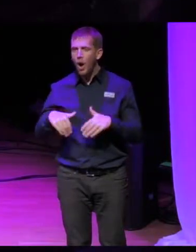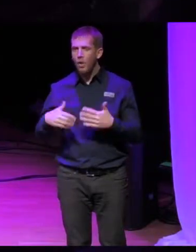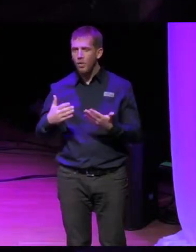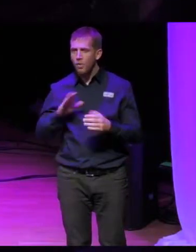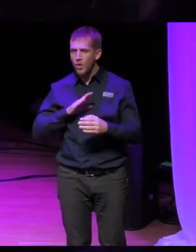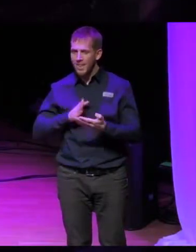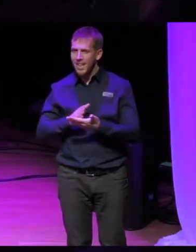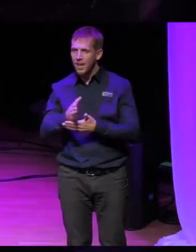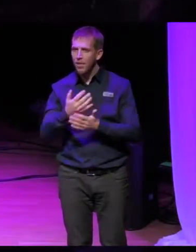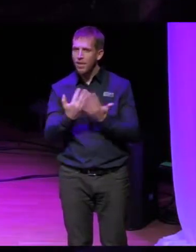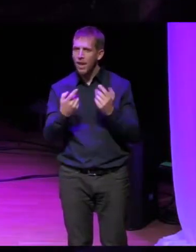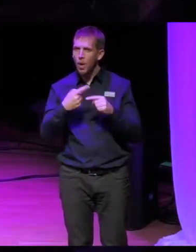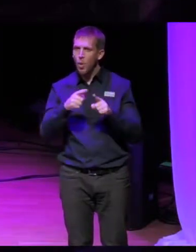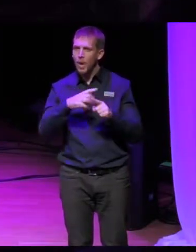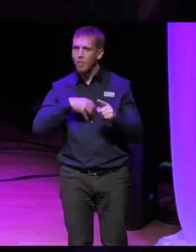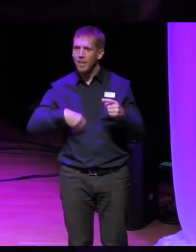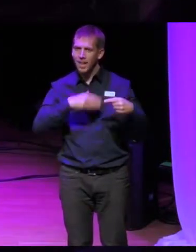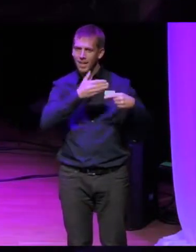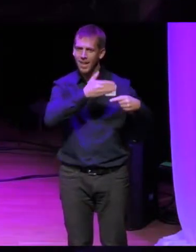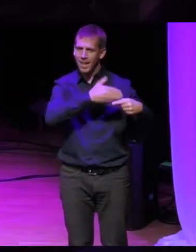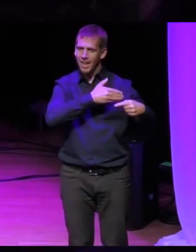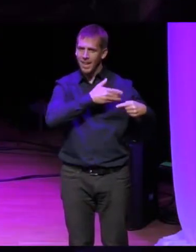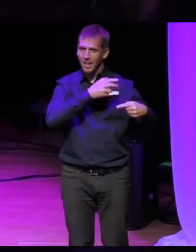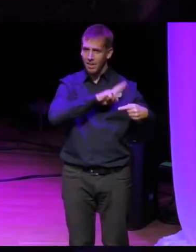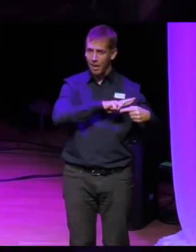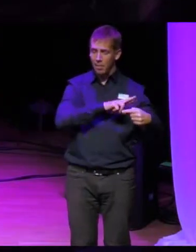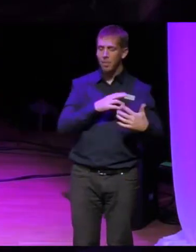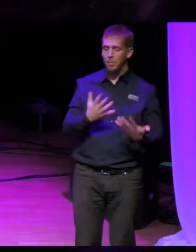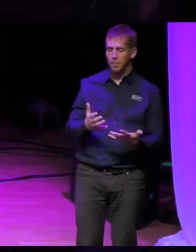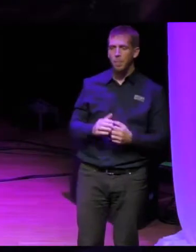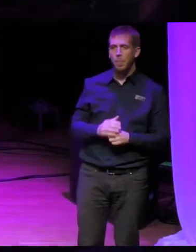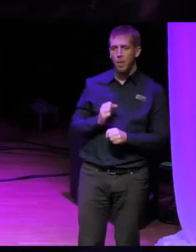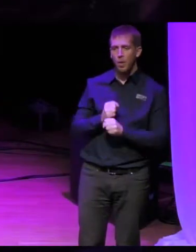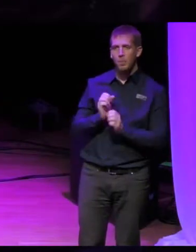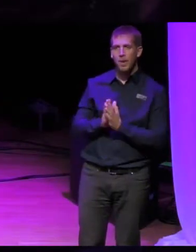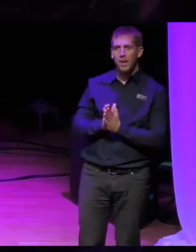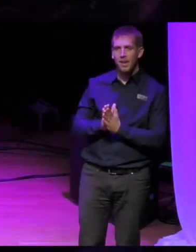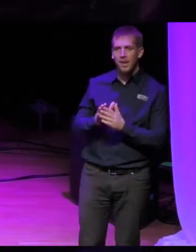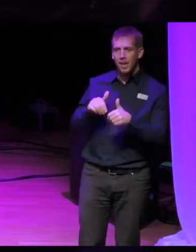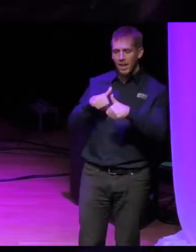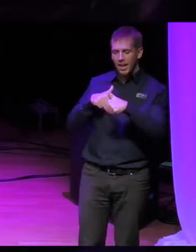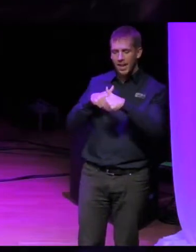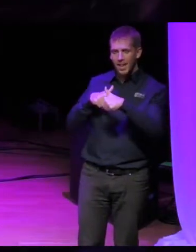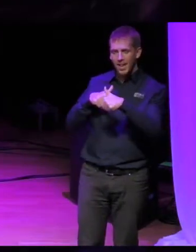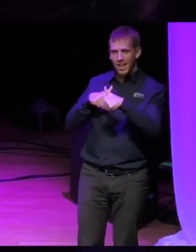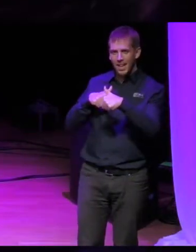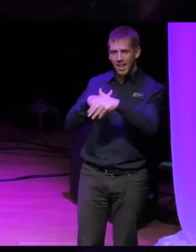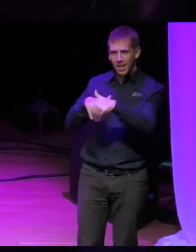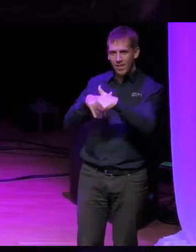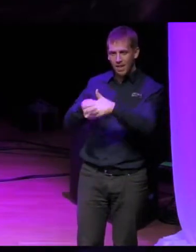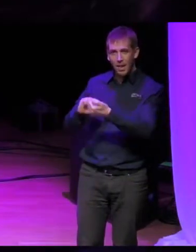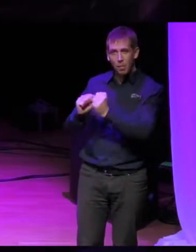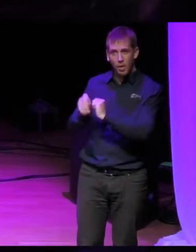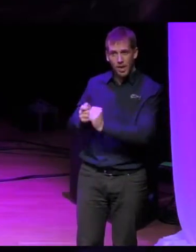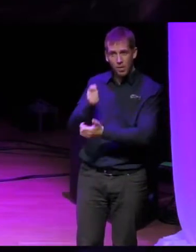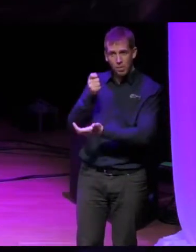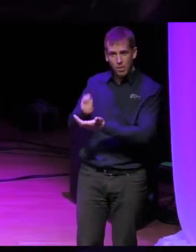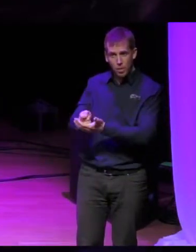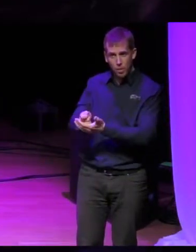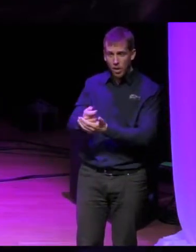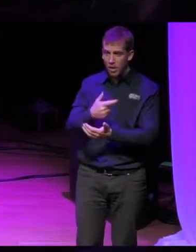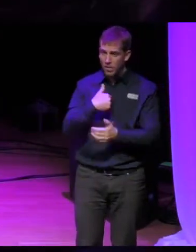is challenges to immigration policies. We had many challenges to Obama administration immigration policies, including